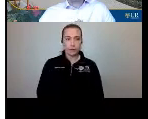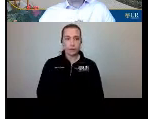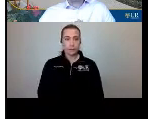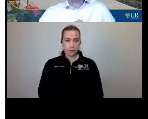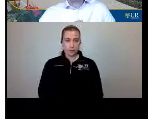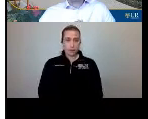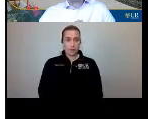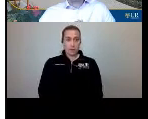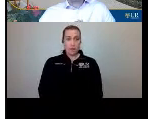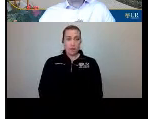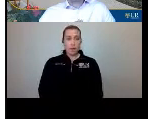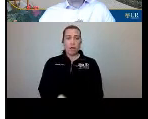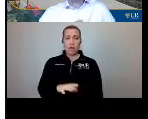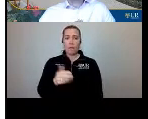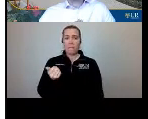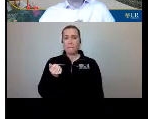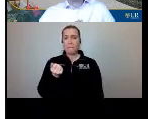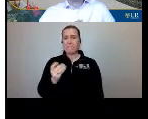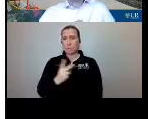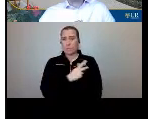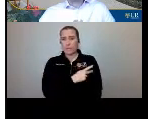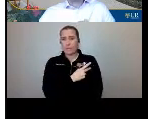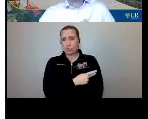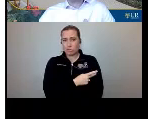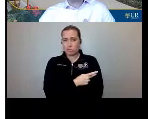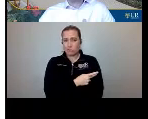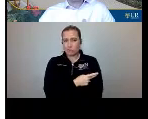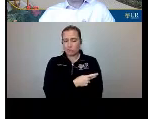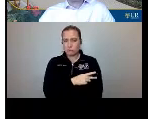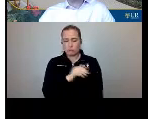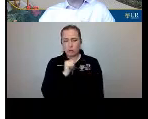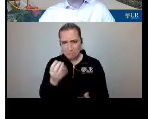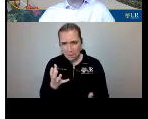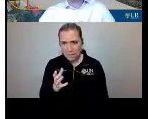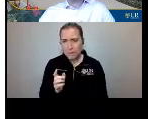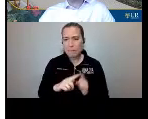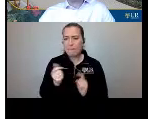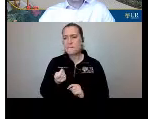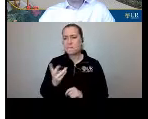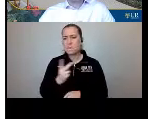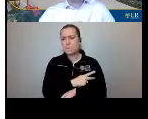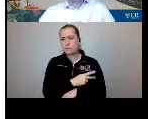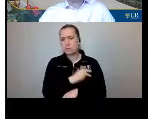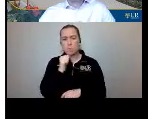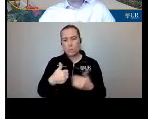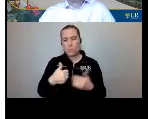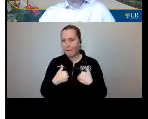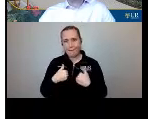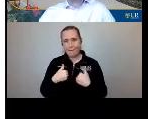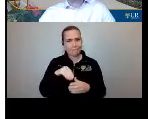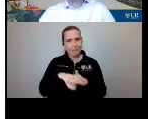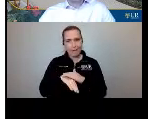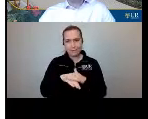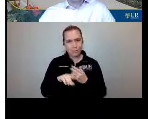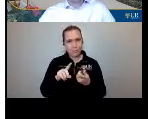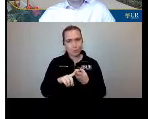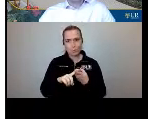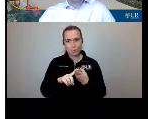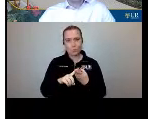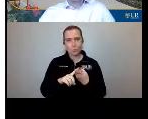patients that are, it is a minority of patients that do not have access to paid coverage of the